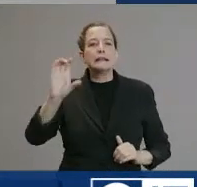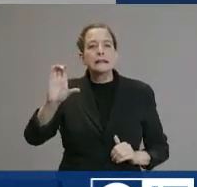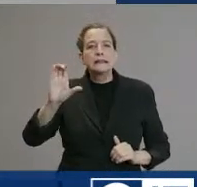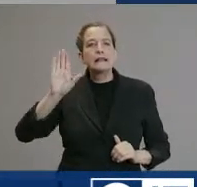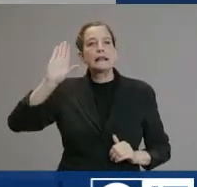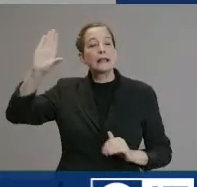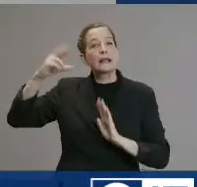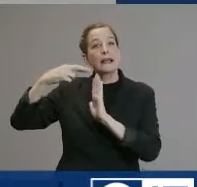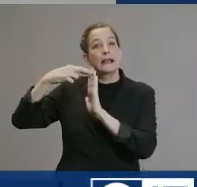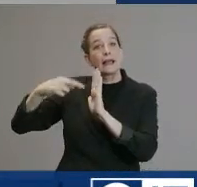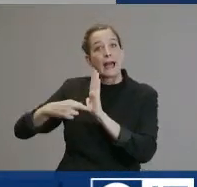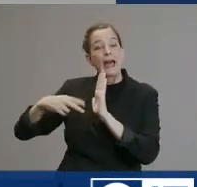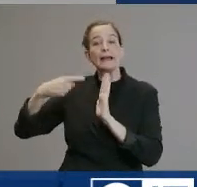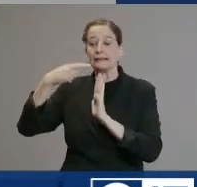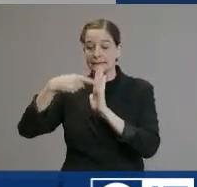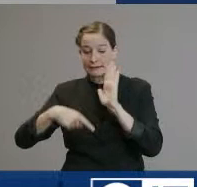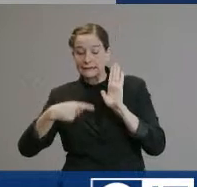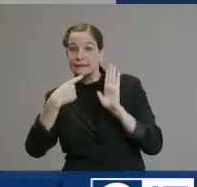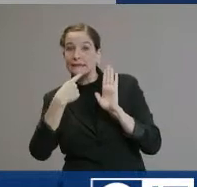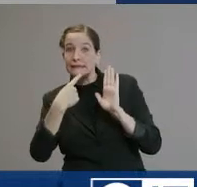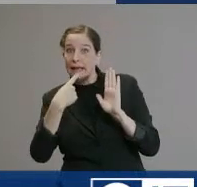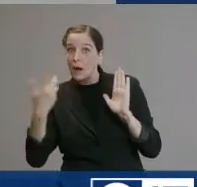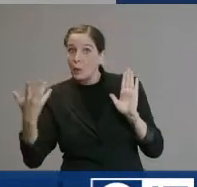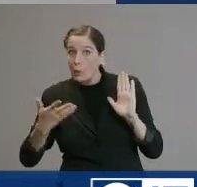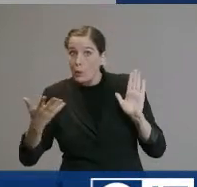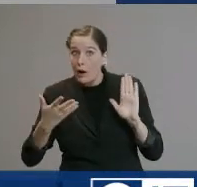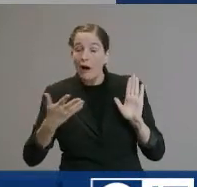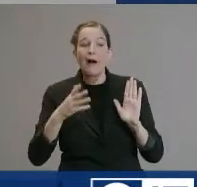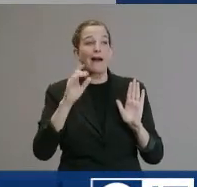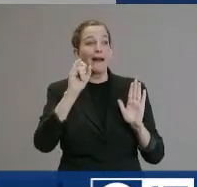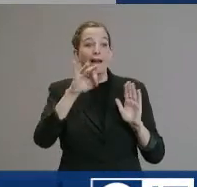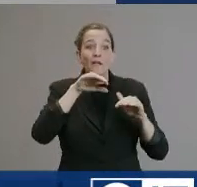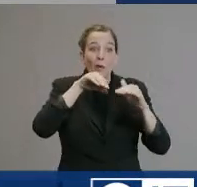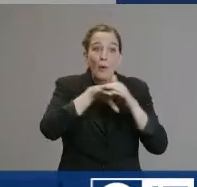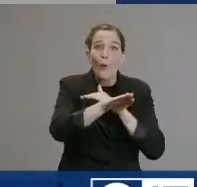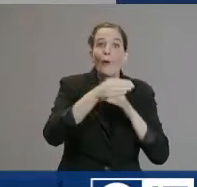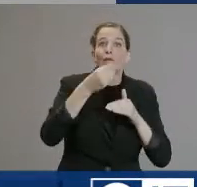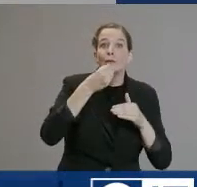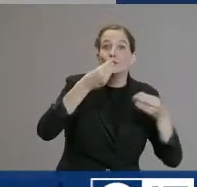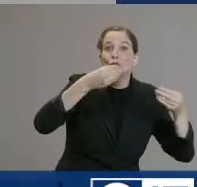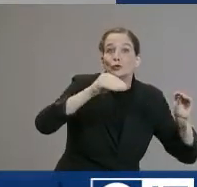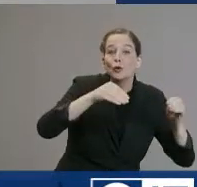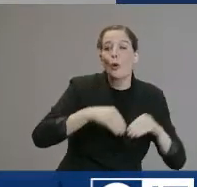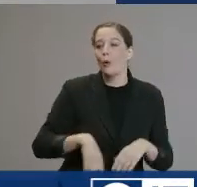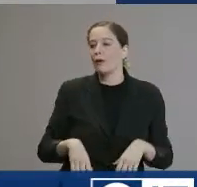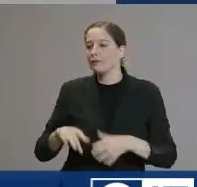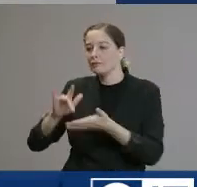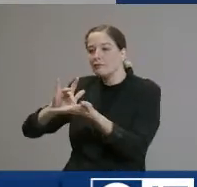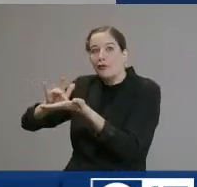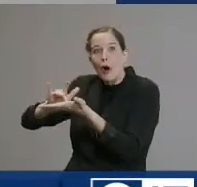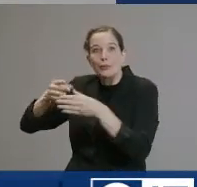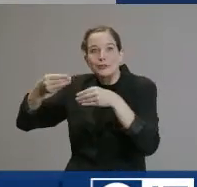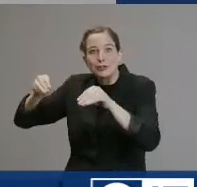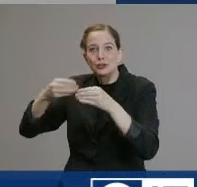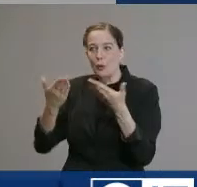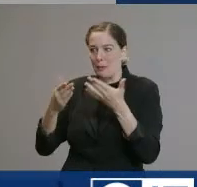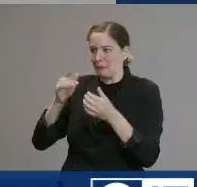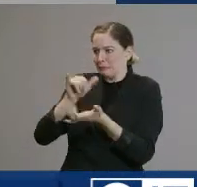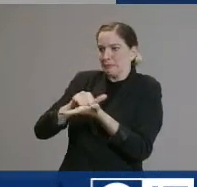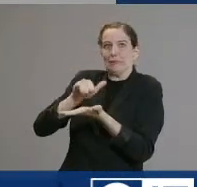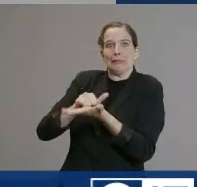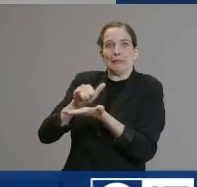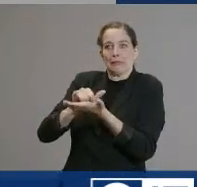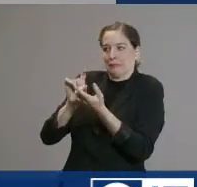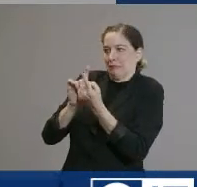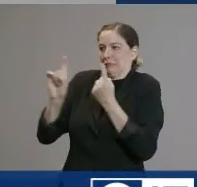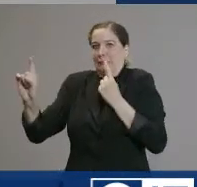distance in places like pharmacies or grocery stores. I was in Walgreens picking up some things on the way home, and I've been to the grocery